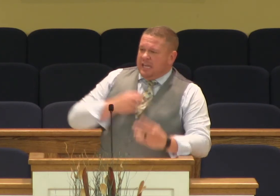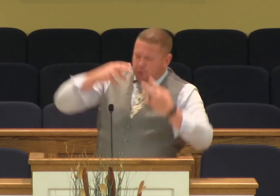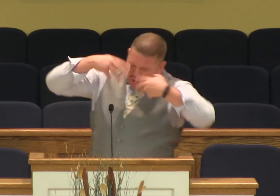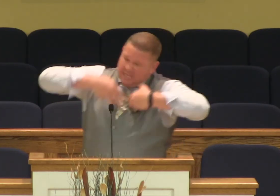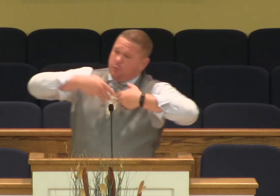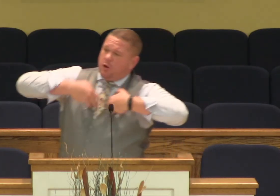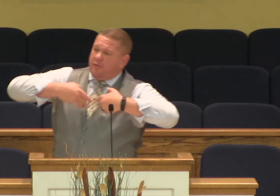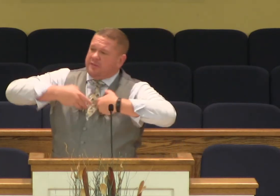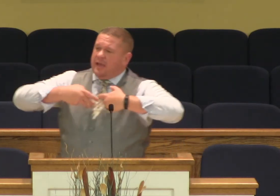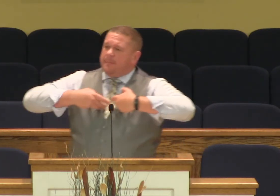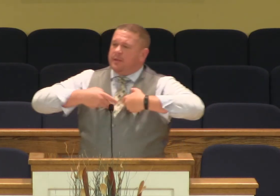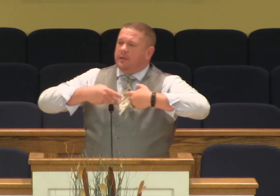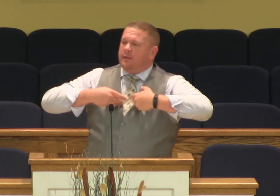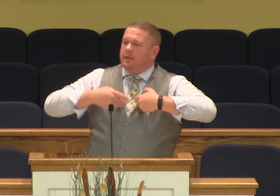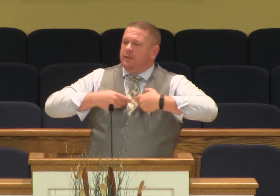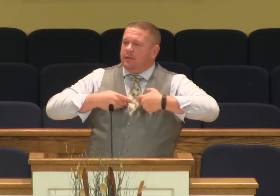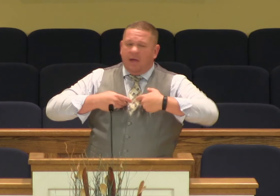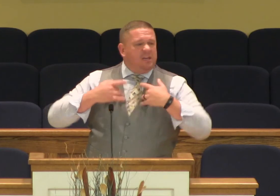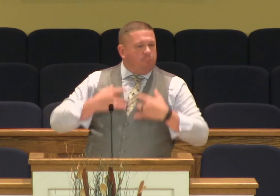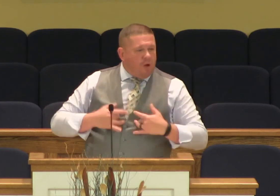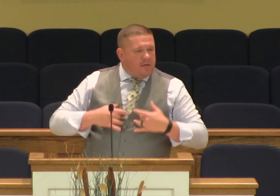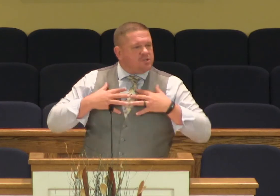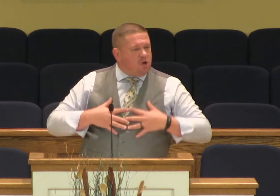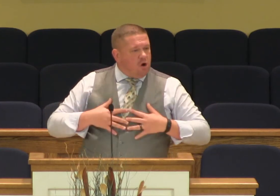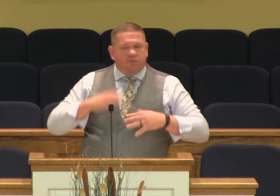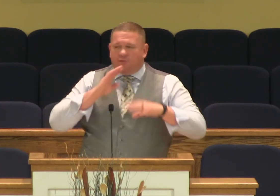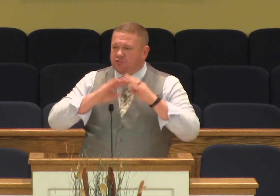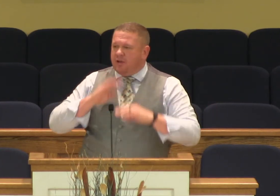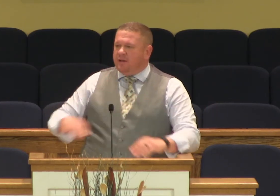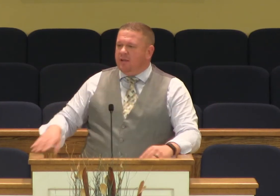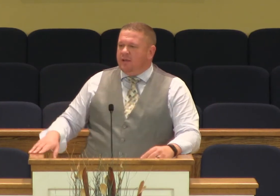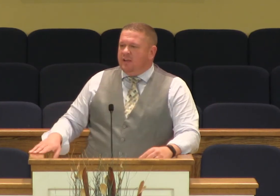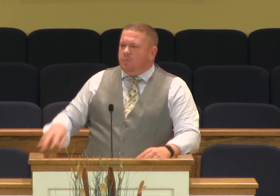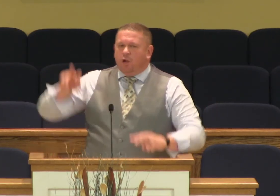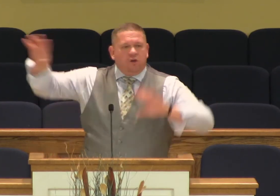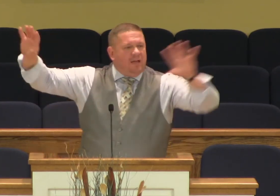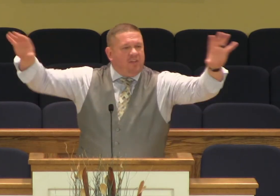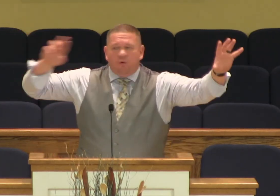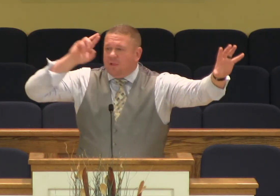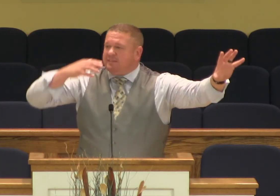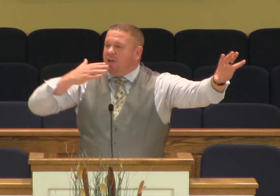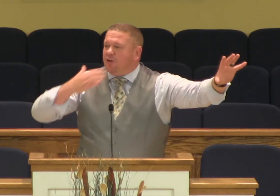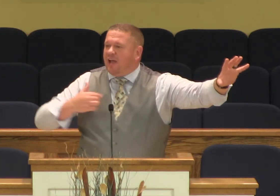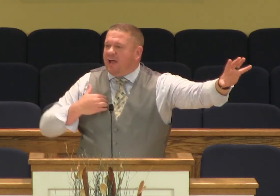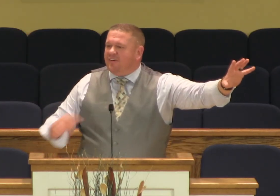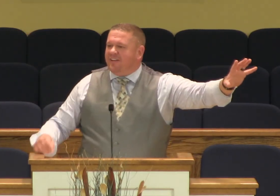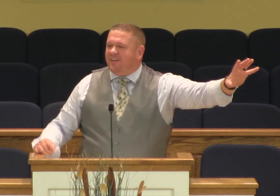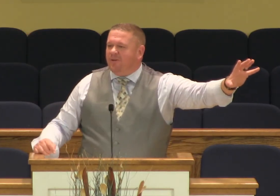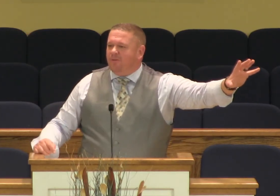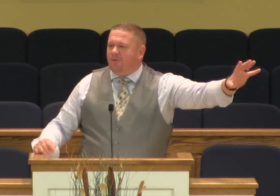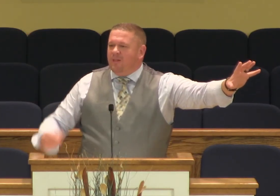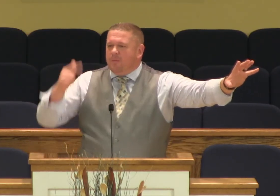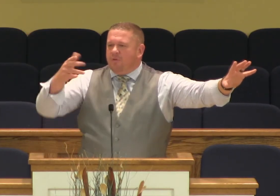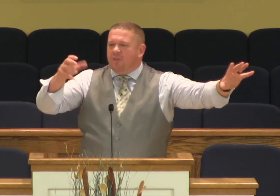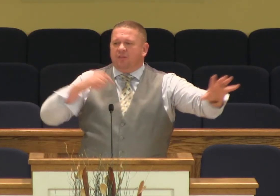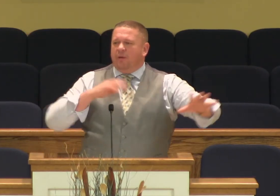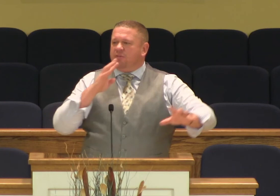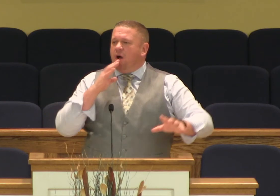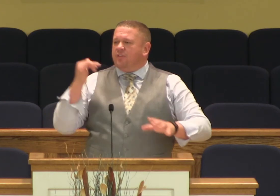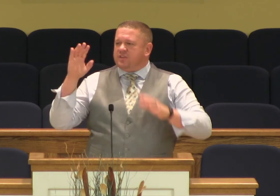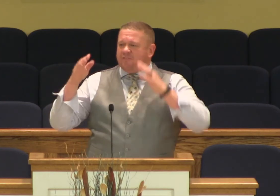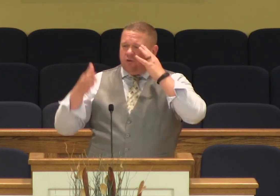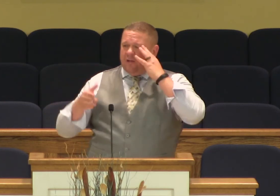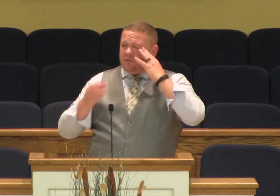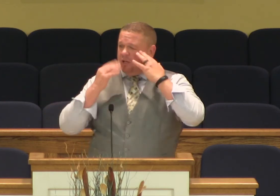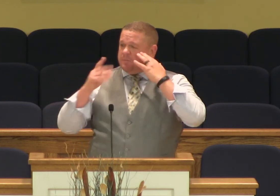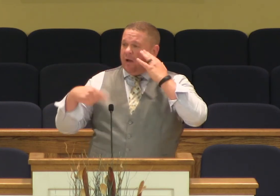Because I keep looking inward all the time. I get depressed, discouraged, frustrated. When I look out there and realize how good I have it. Whew. Brother Helton and I were